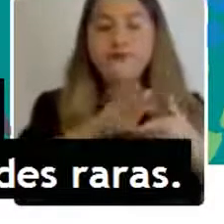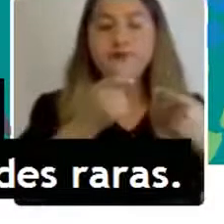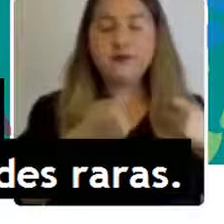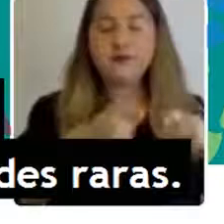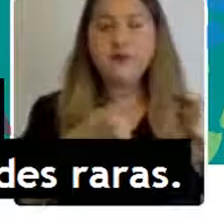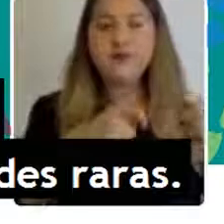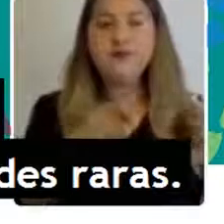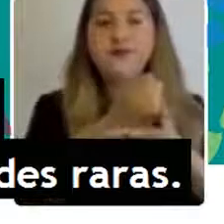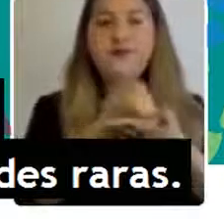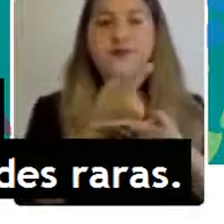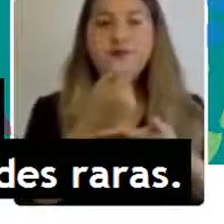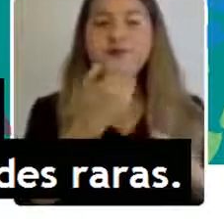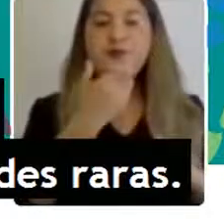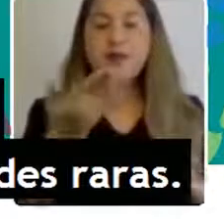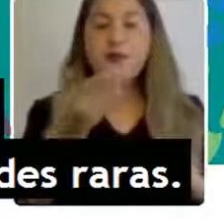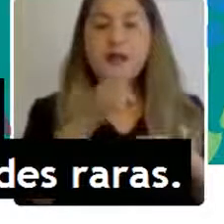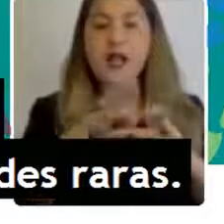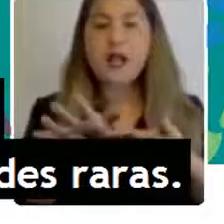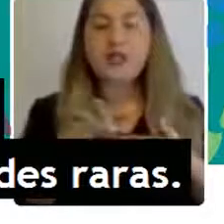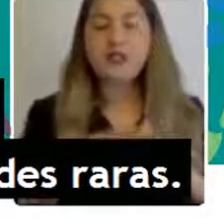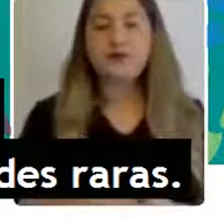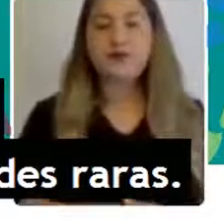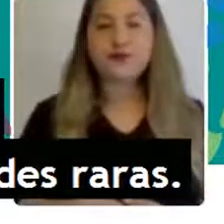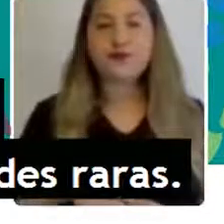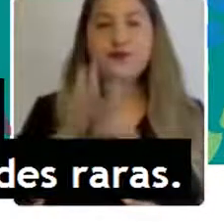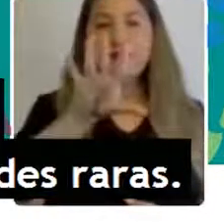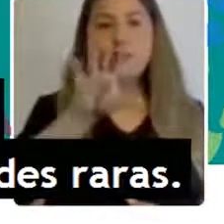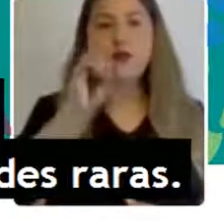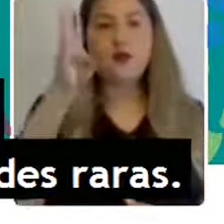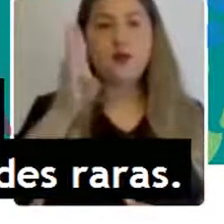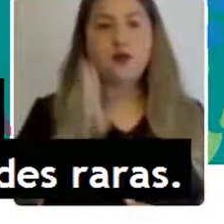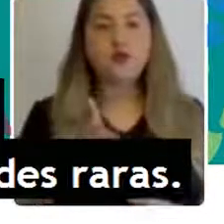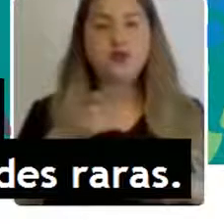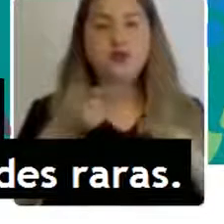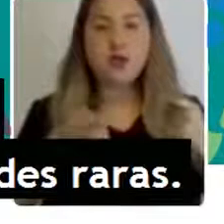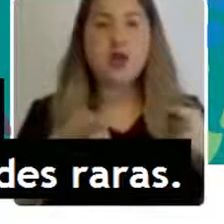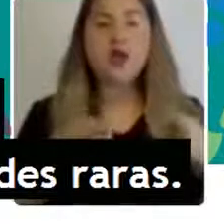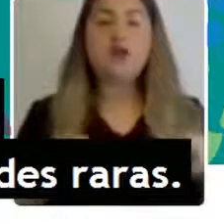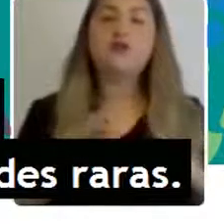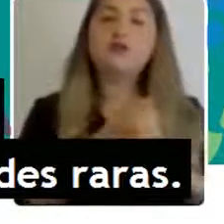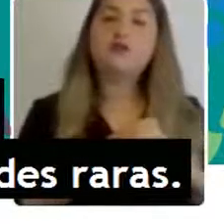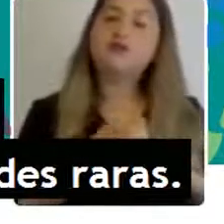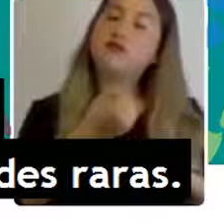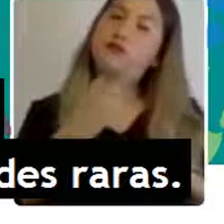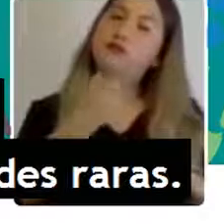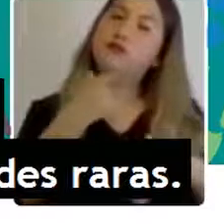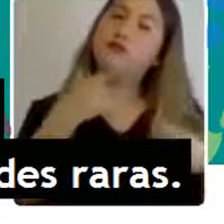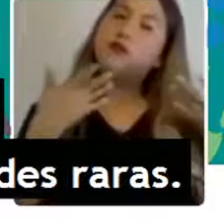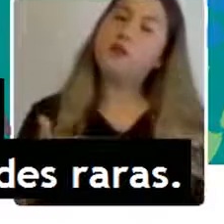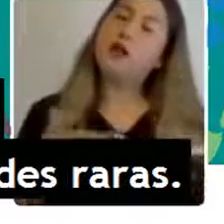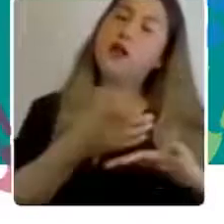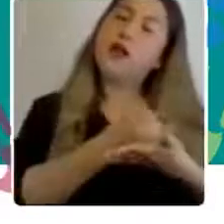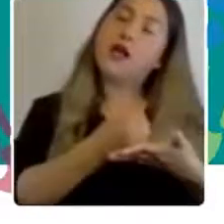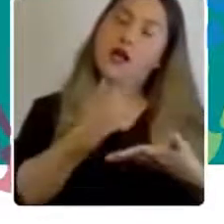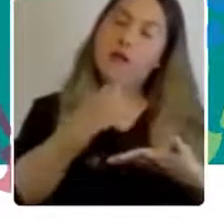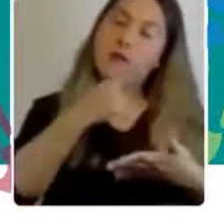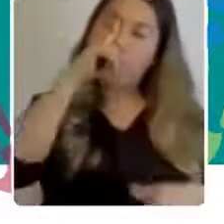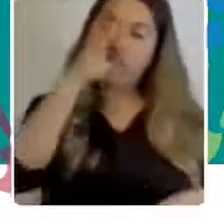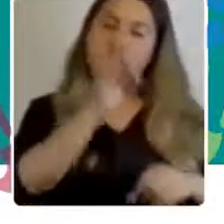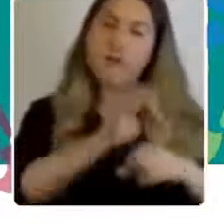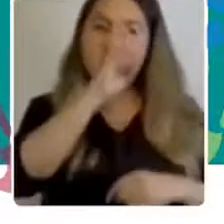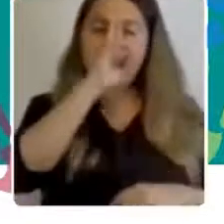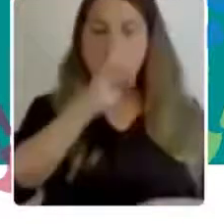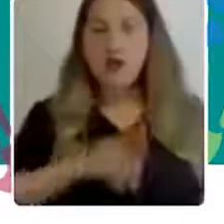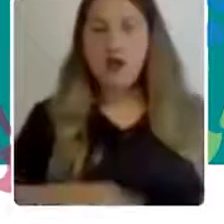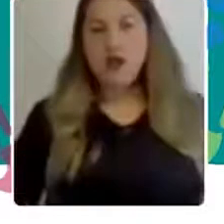5% of pharmaceutical expenditure, 1.2 billion, are for rare diseases. We